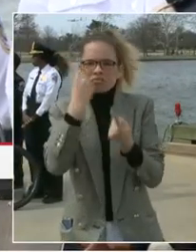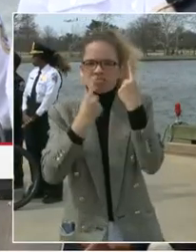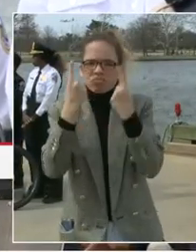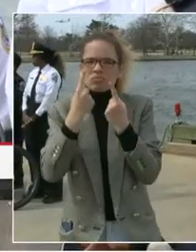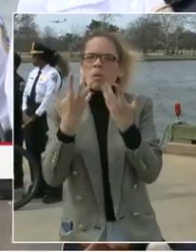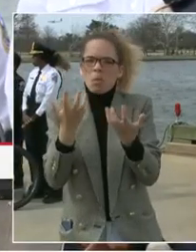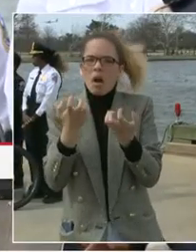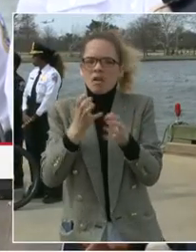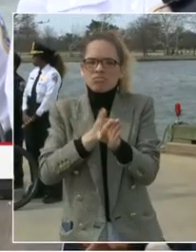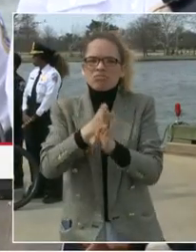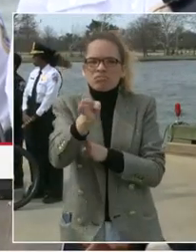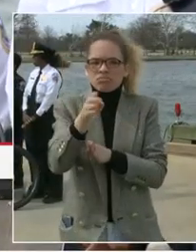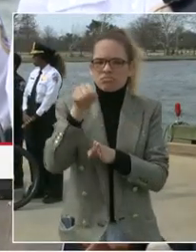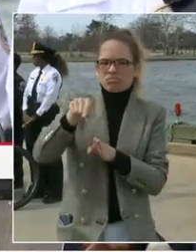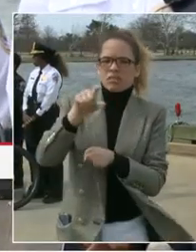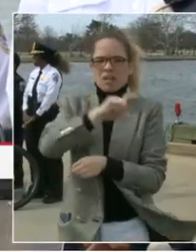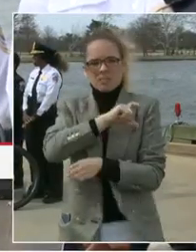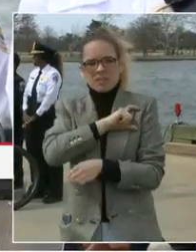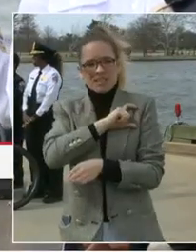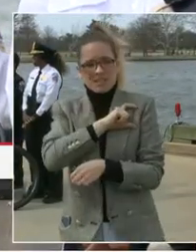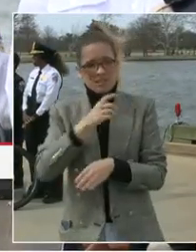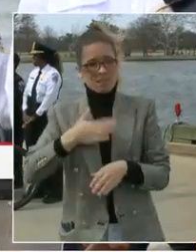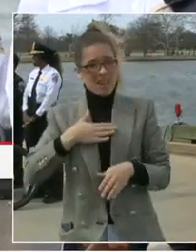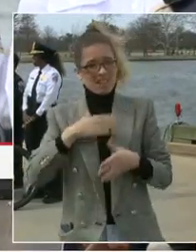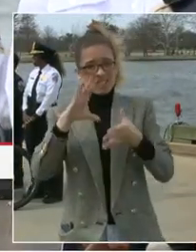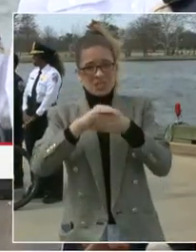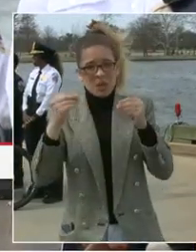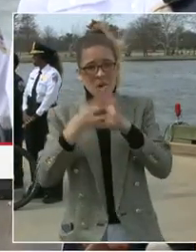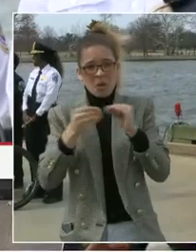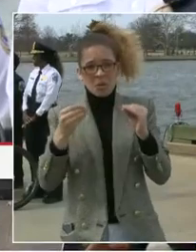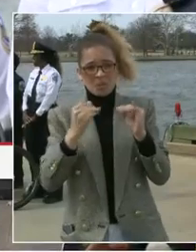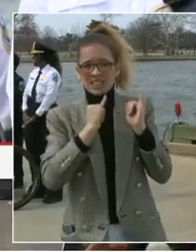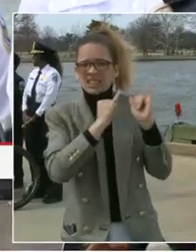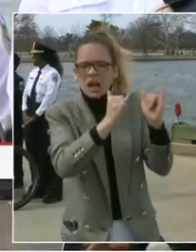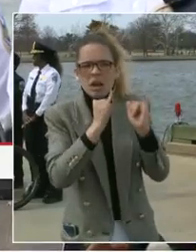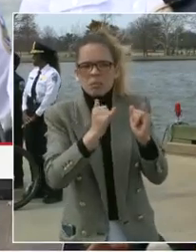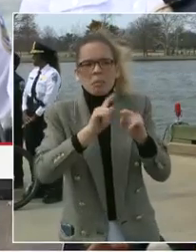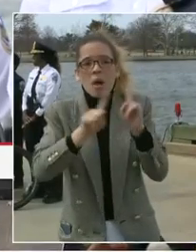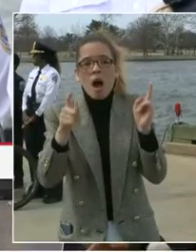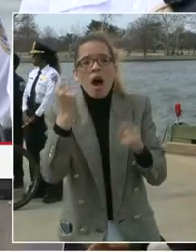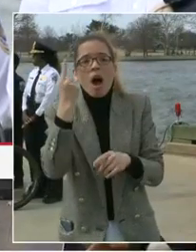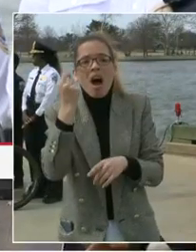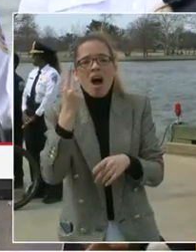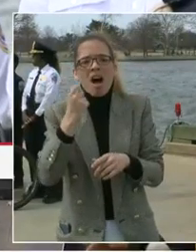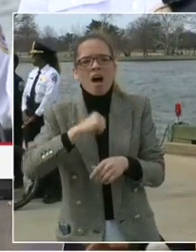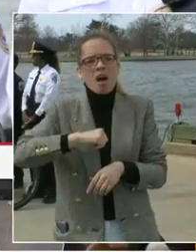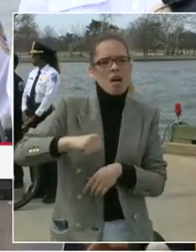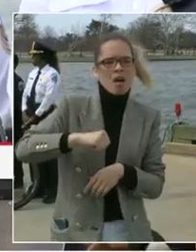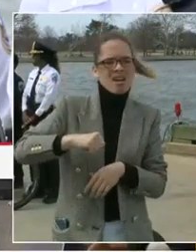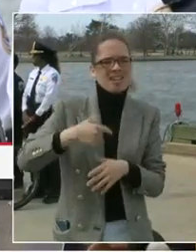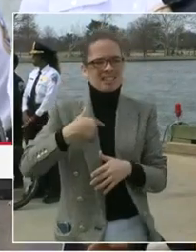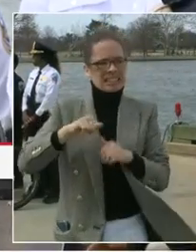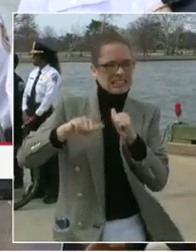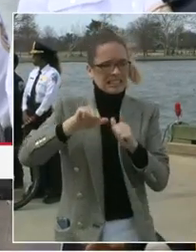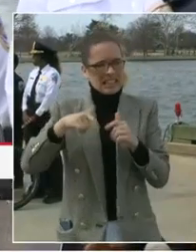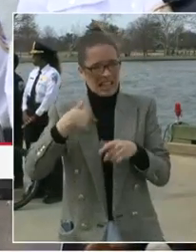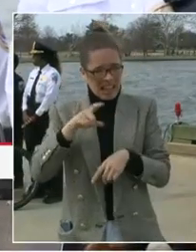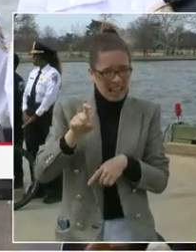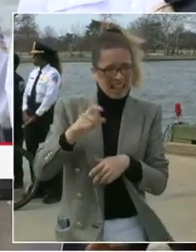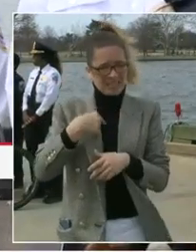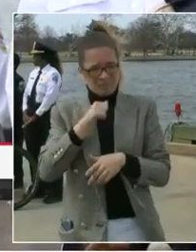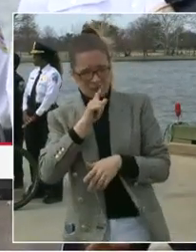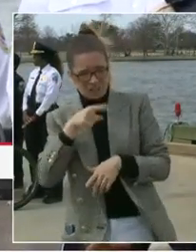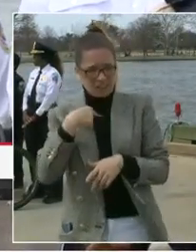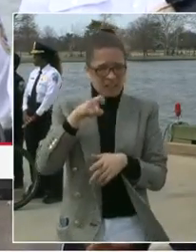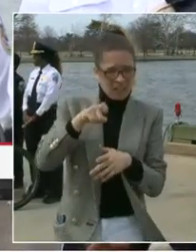My story is but one of many. However, I can say without hesitation that MPD provides unrivaled opportunities for